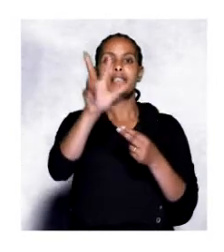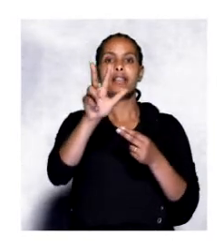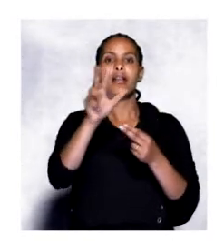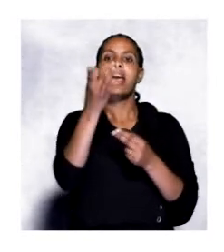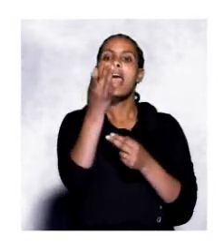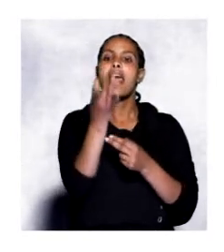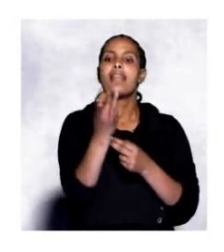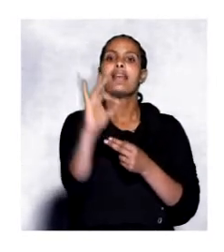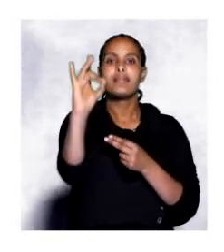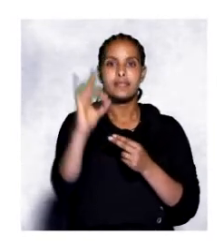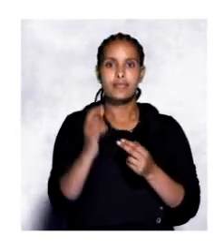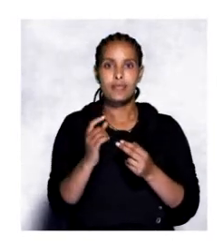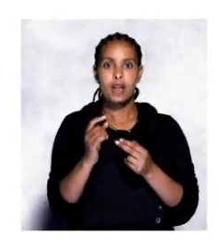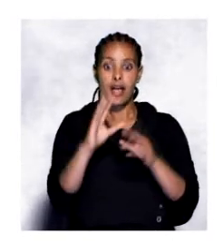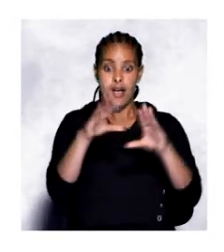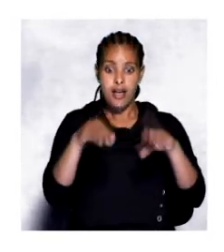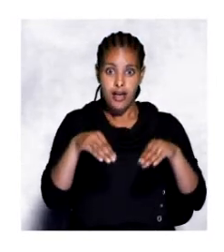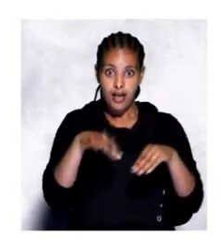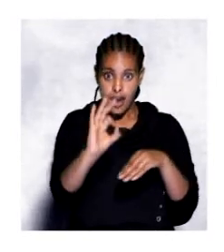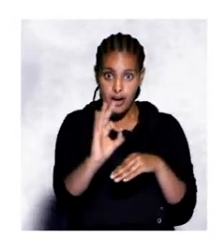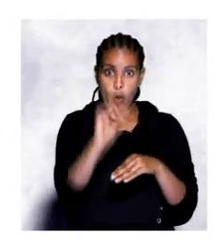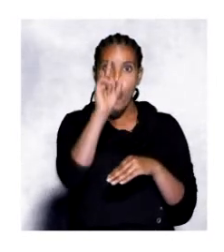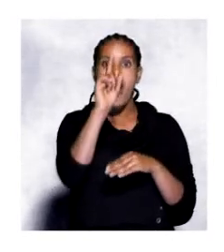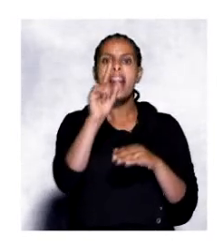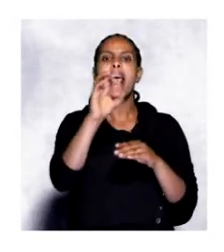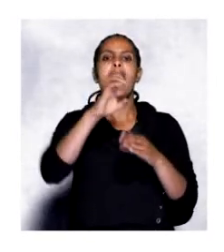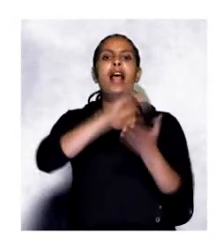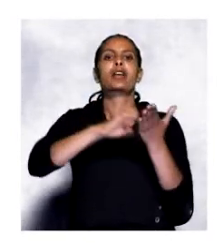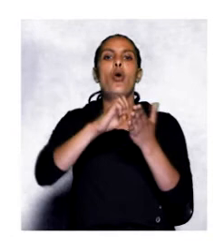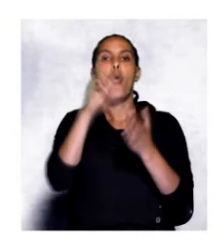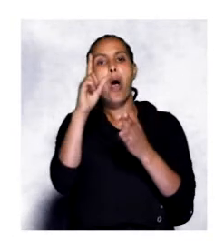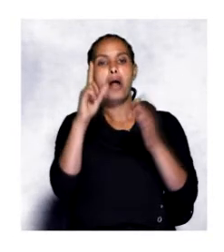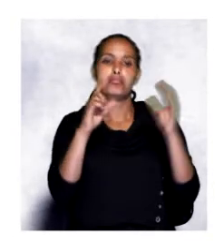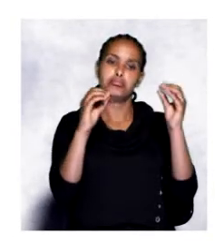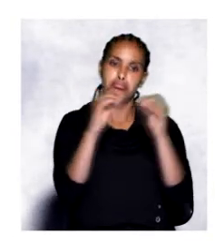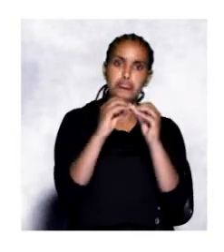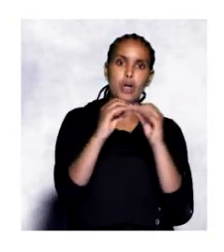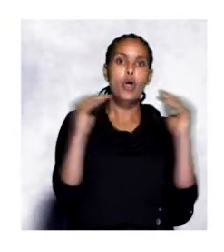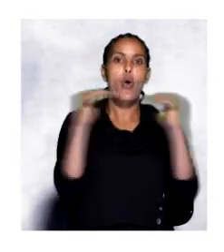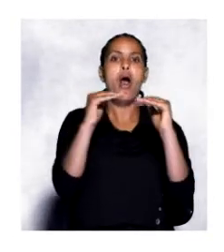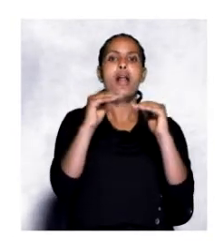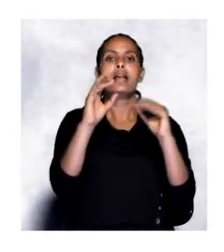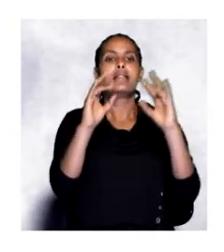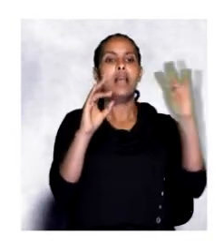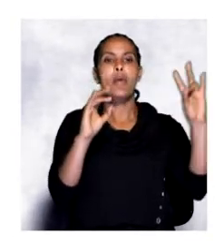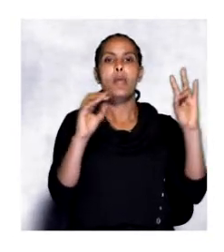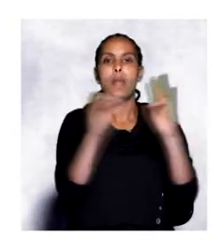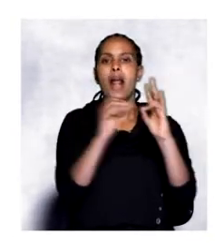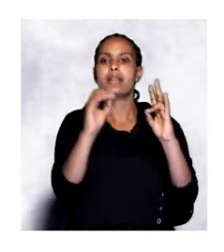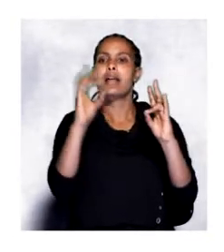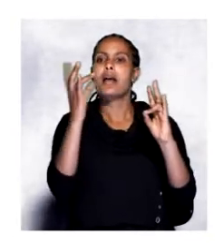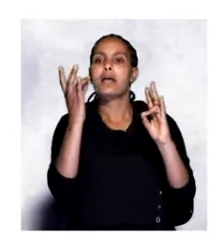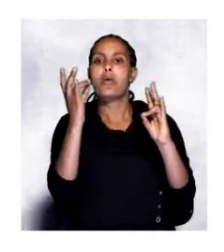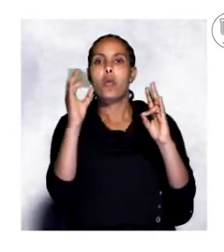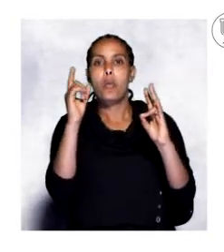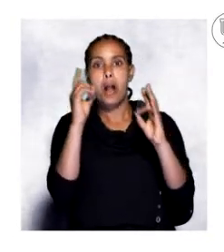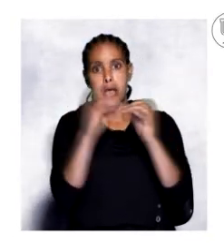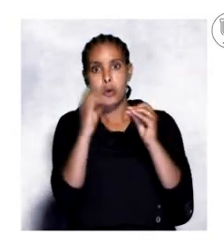is 18. Gains 1 electron plus 1 equal 7 plus 18, 25 plus